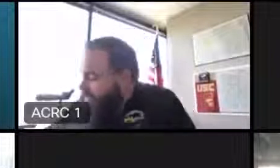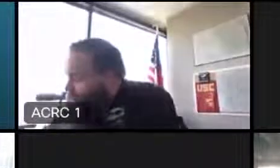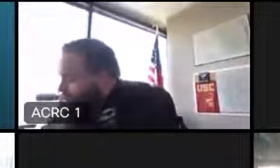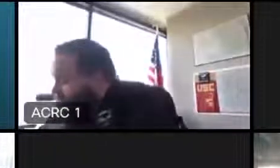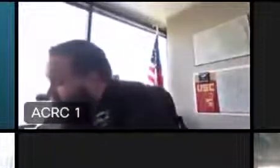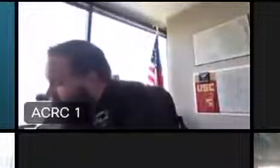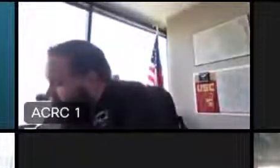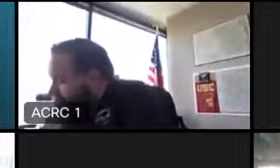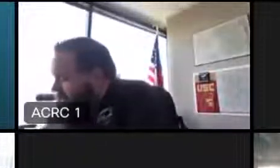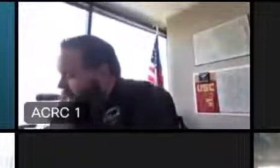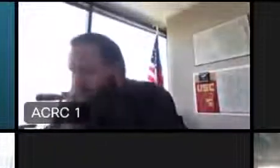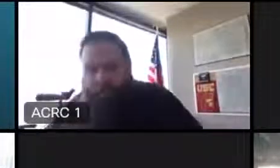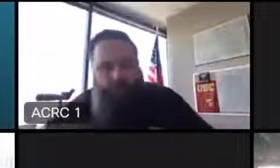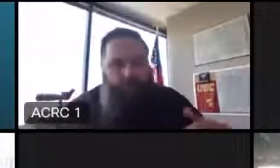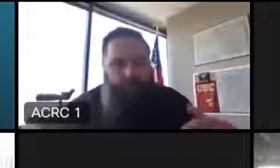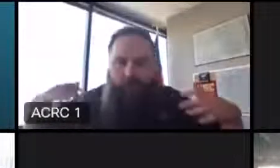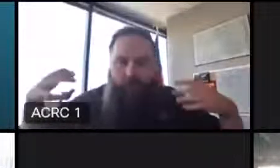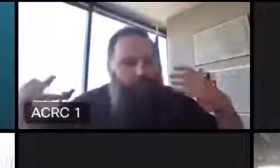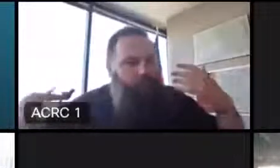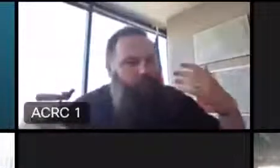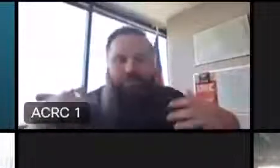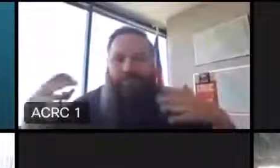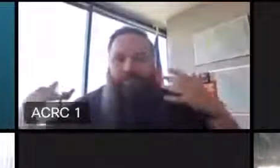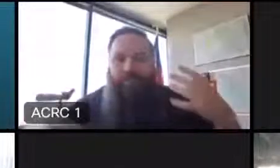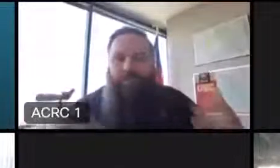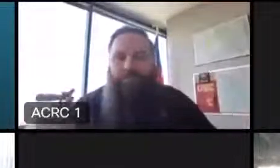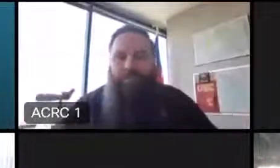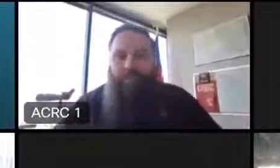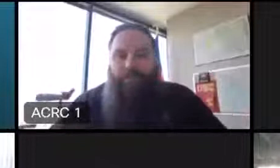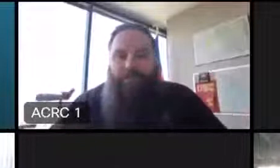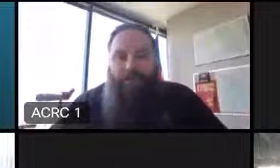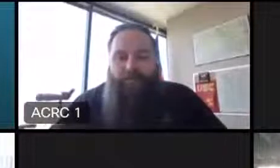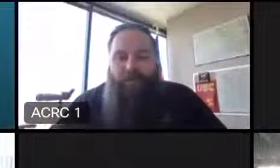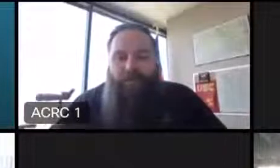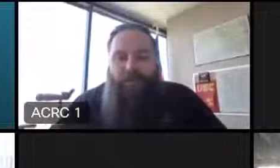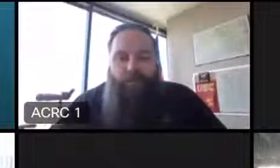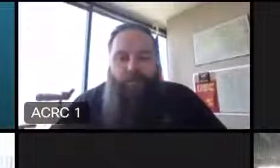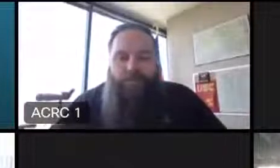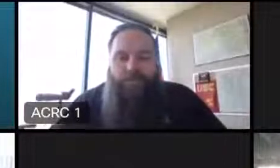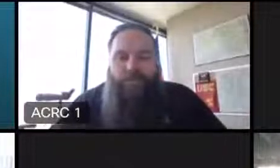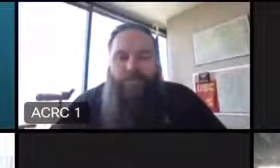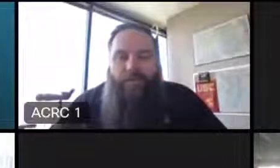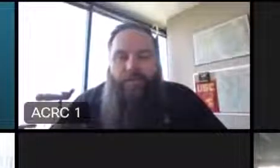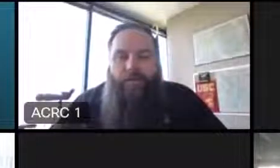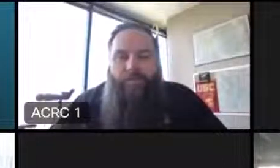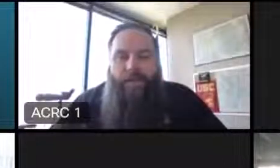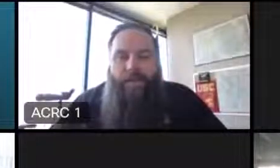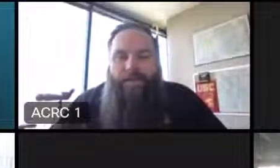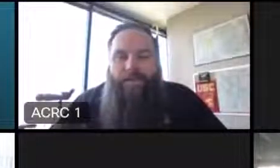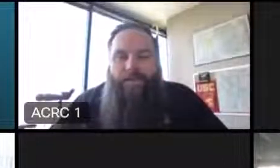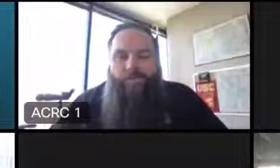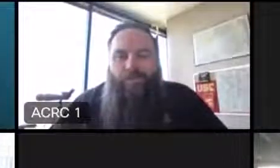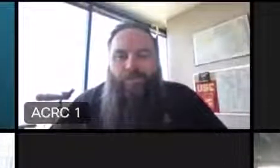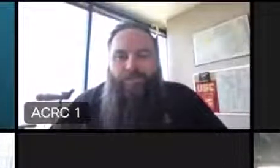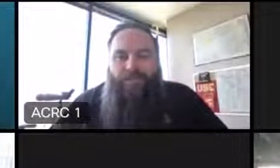that. And, these types of things, this is why it's great having an employment specialist, right? If we only